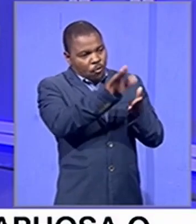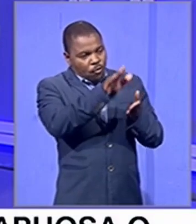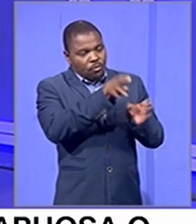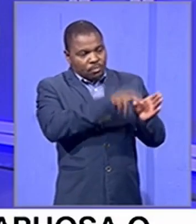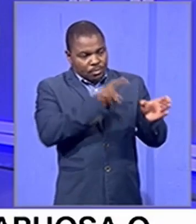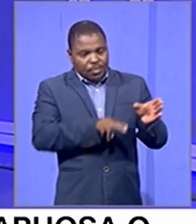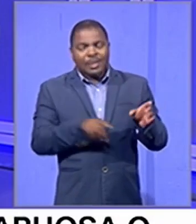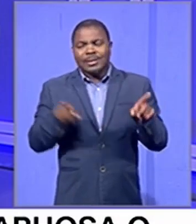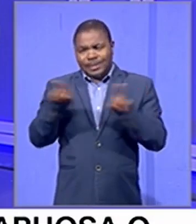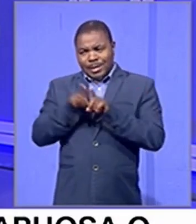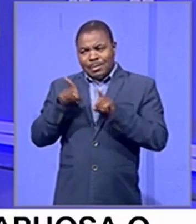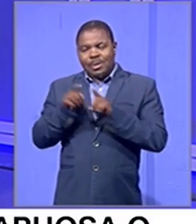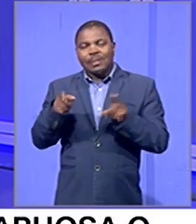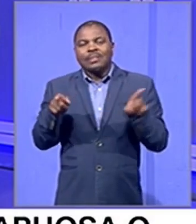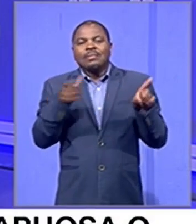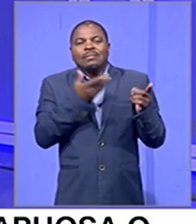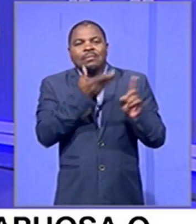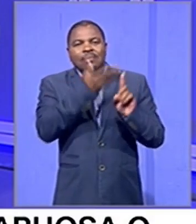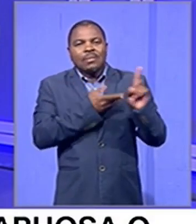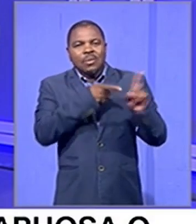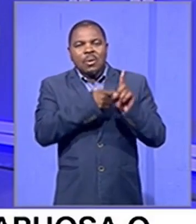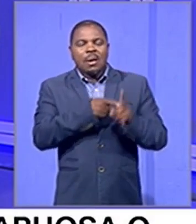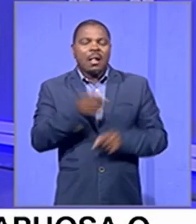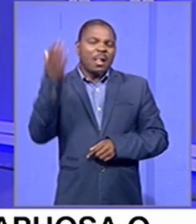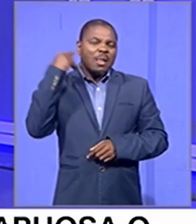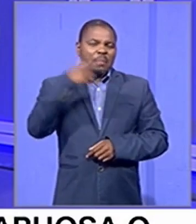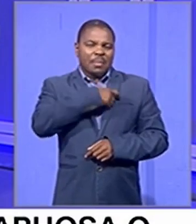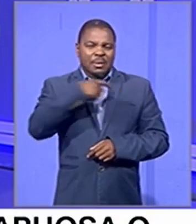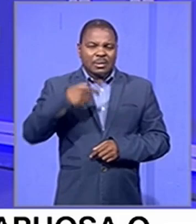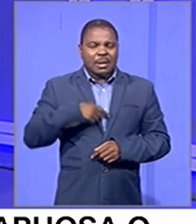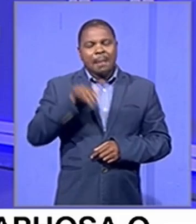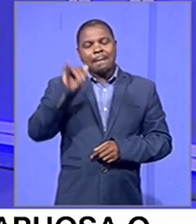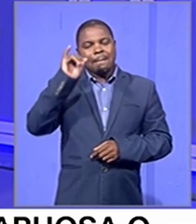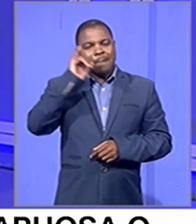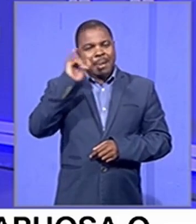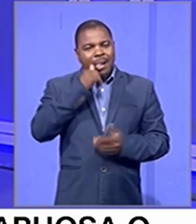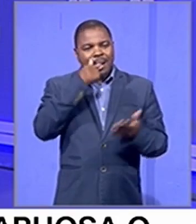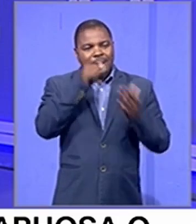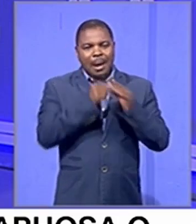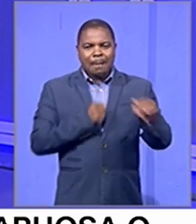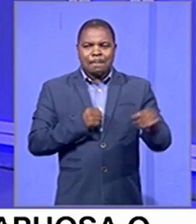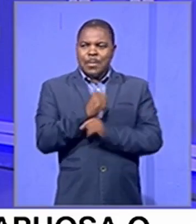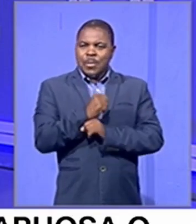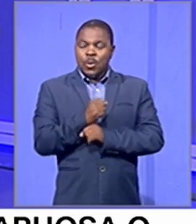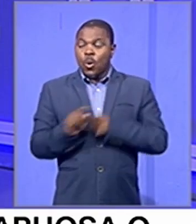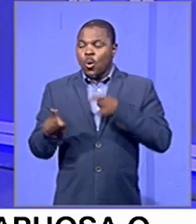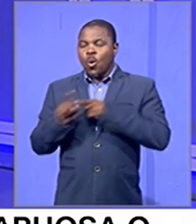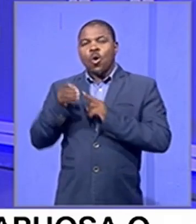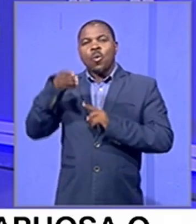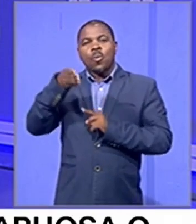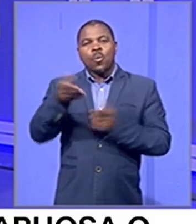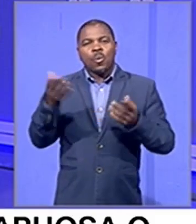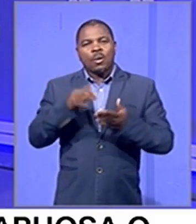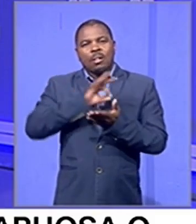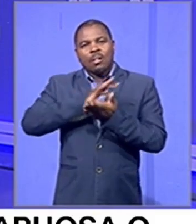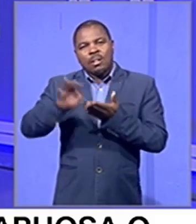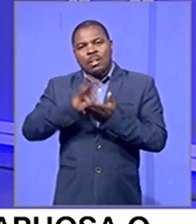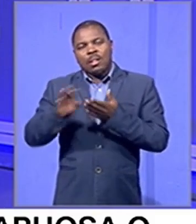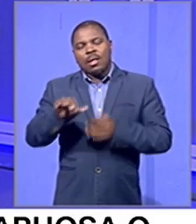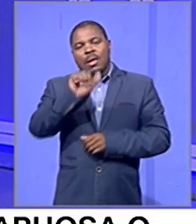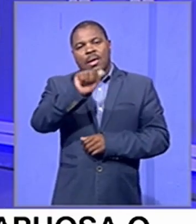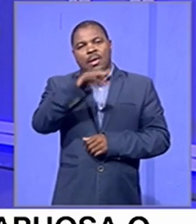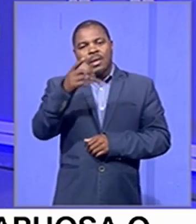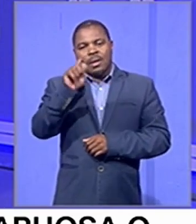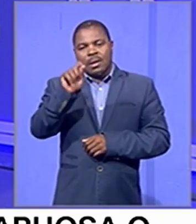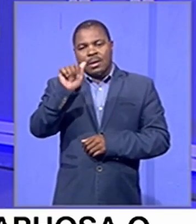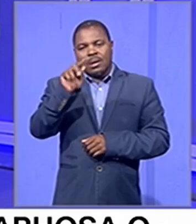bo netefaditswe ke lengolo le nyenyepelisitsweng la mo president wa mehleng Thabo Mbeki. O buile sena le tshonong la mokga la tlhwekiso la Andri Statane